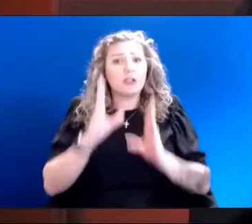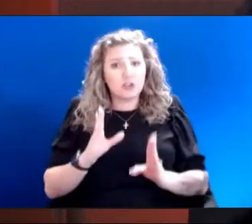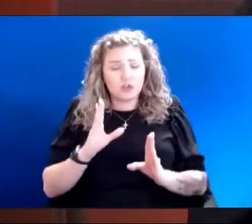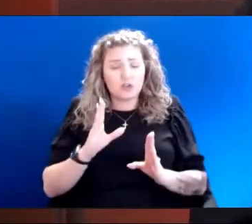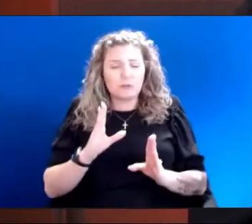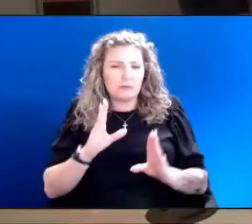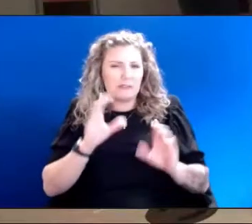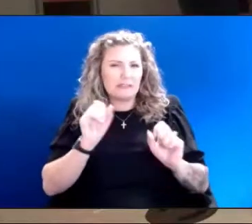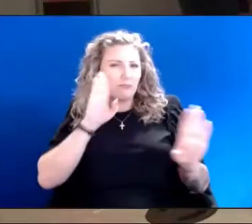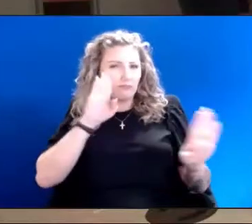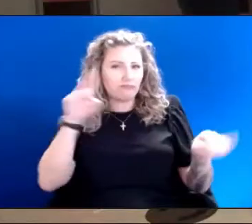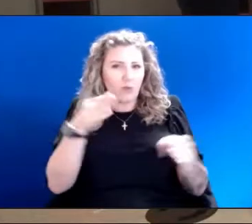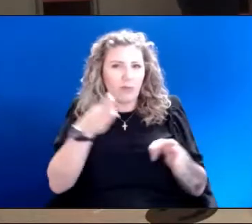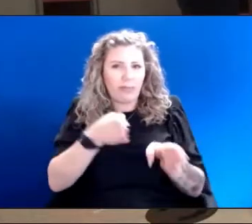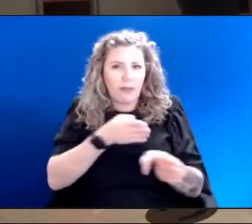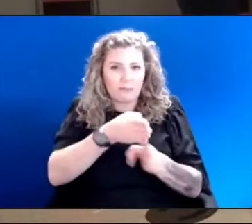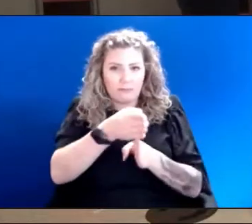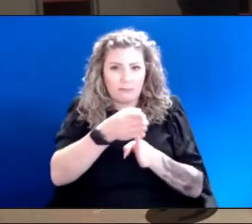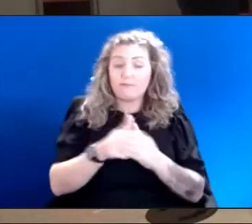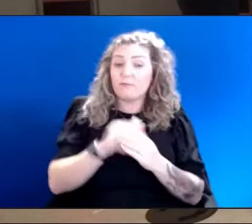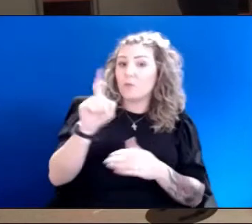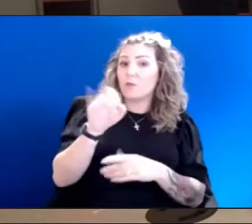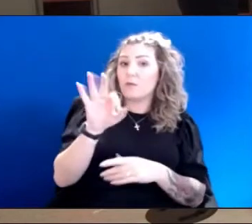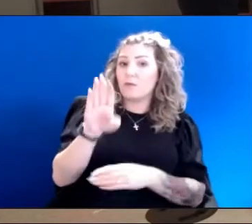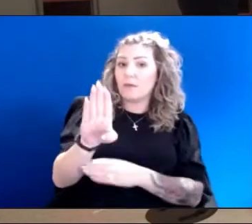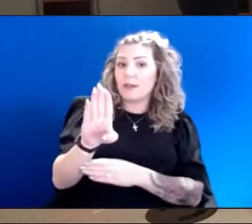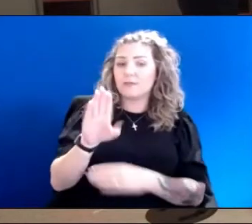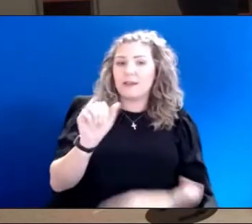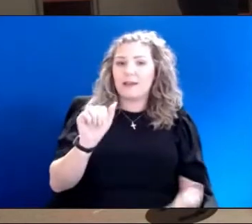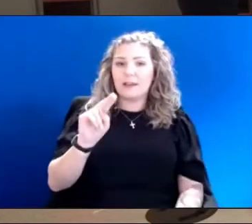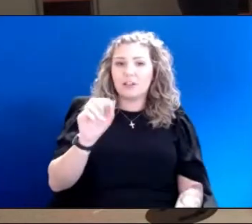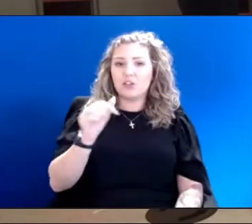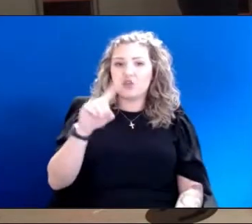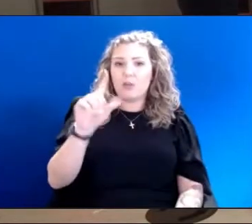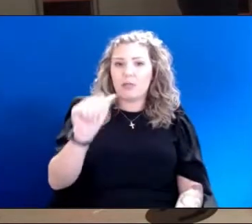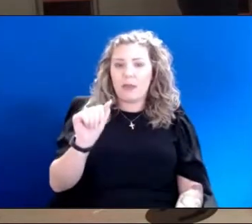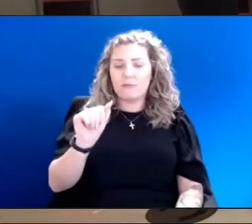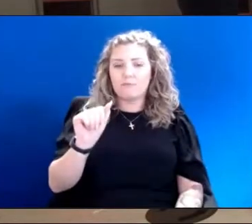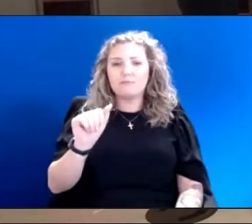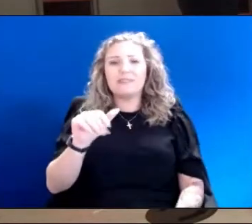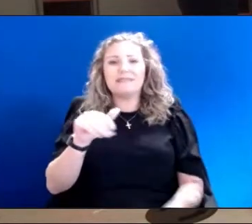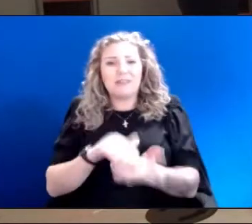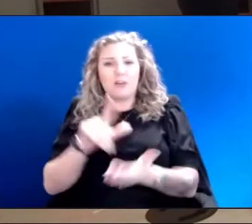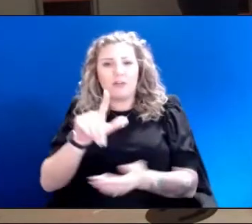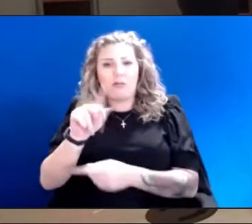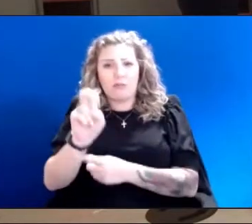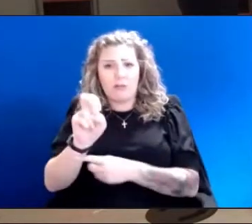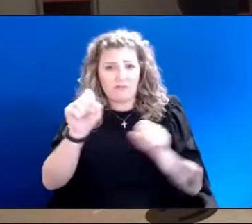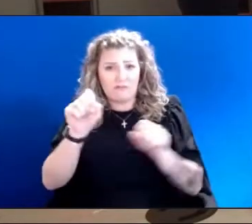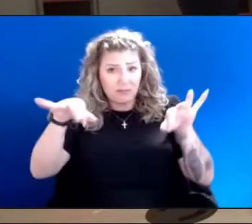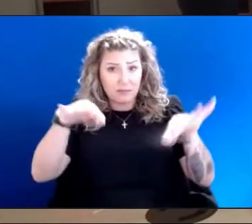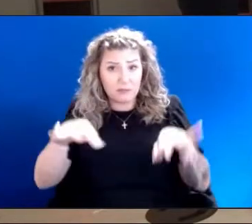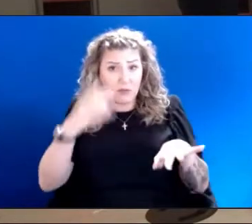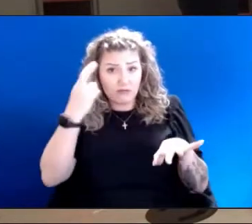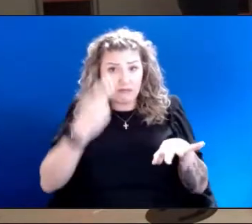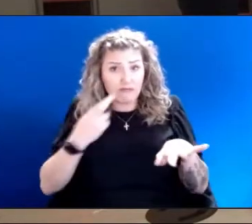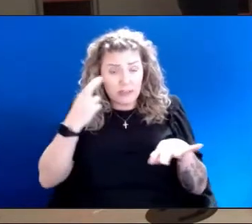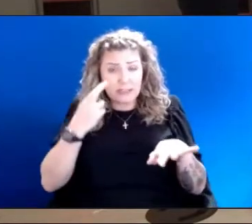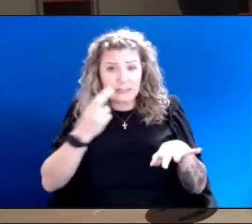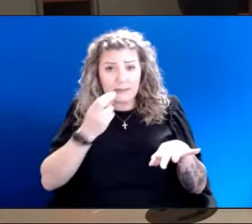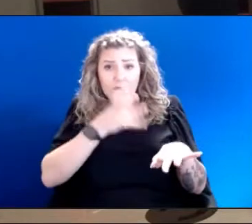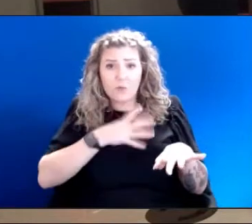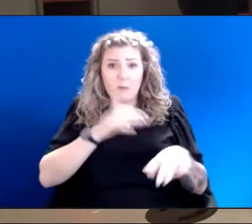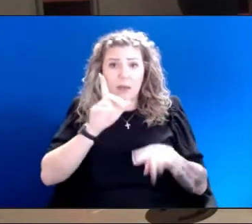specific area. Question on Facebook from Angela. This is for Dr. Love. Can Dr. Love explain the reason a woman cannot